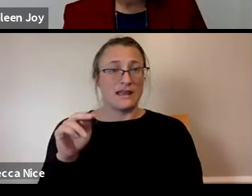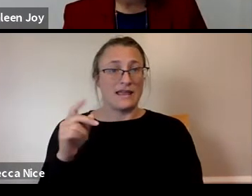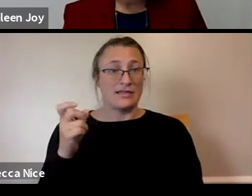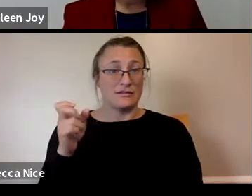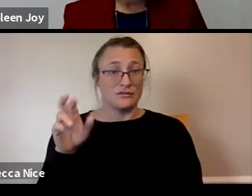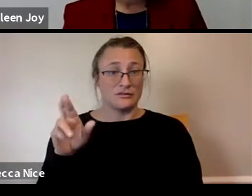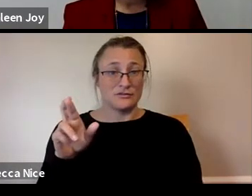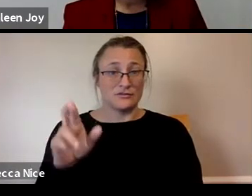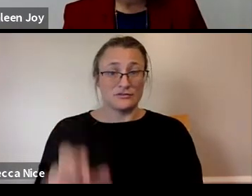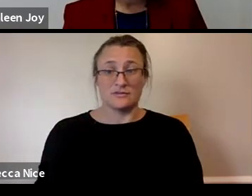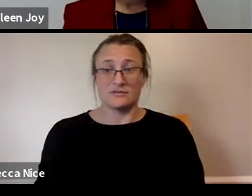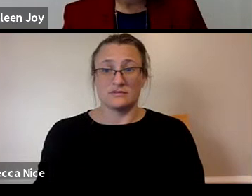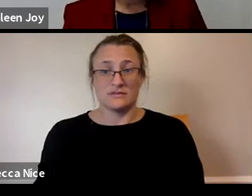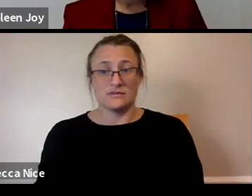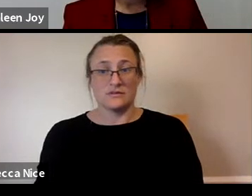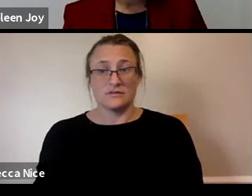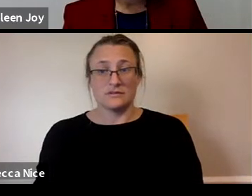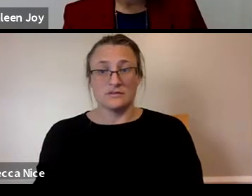there?